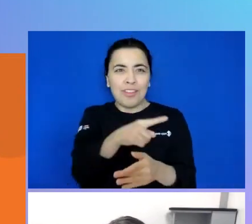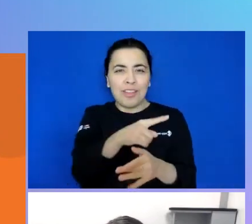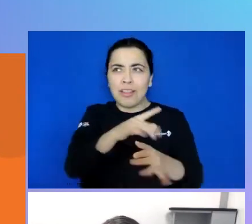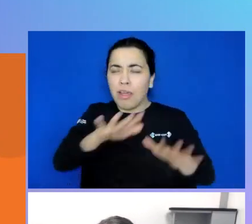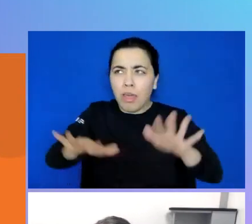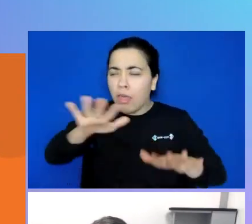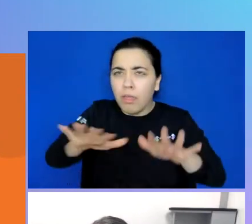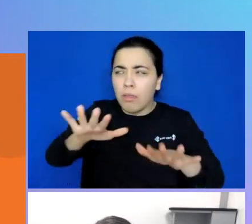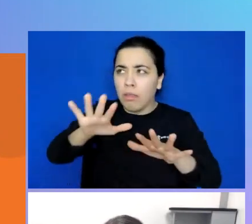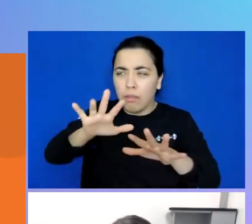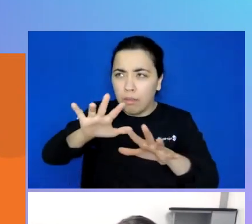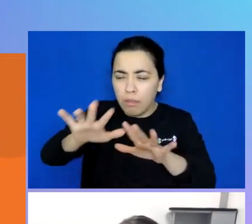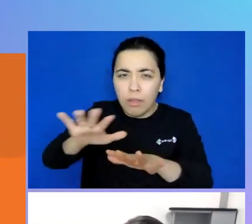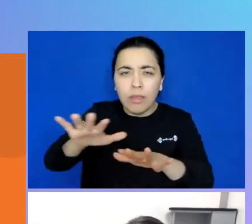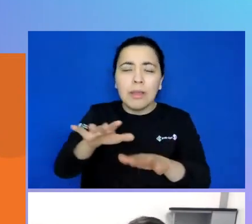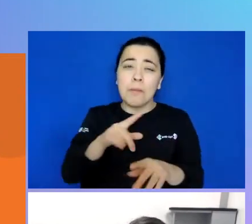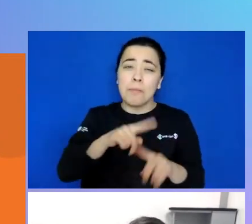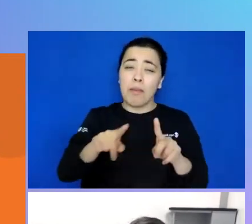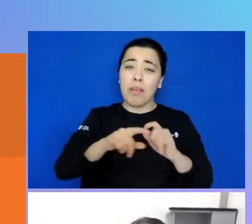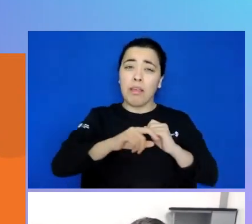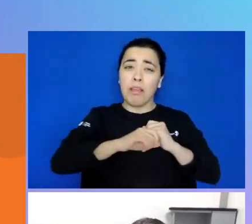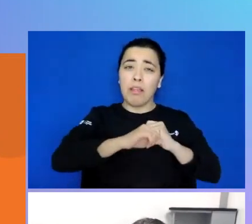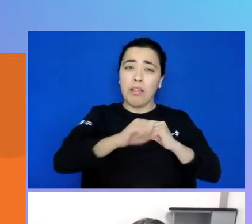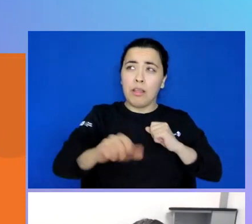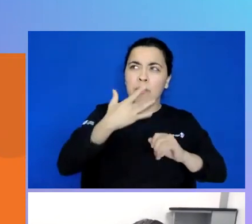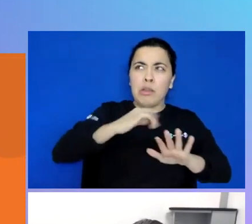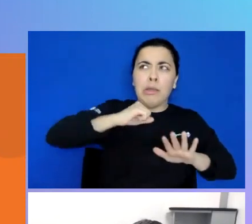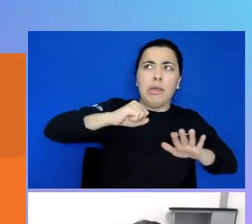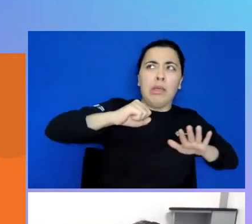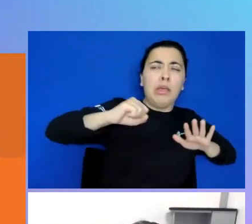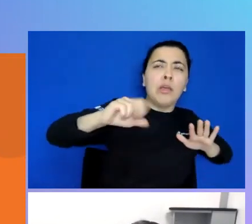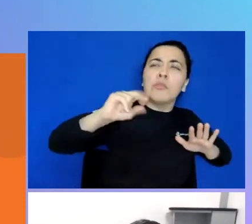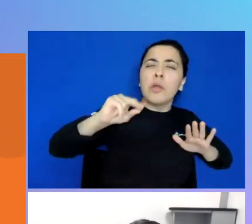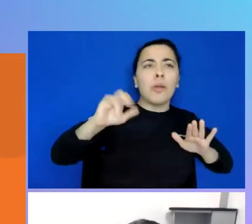they also don't need to move quite as slowly as they want to either.